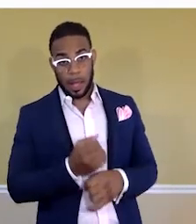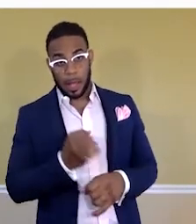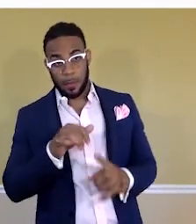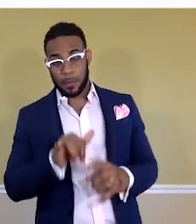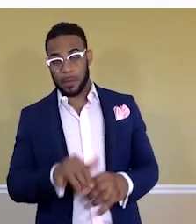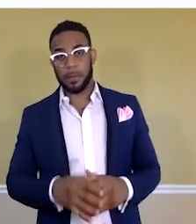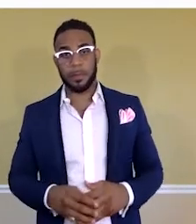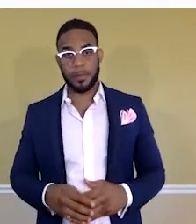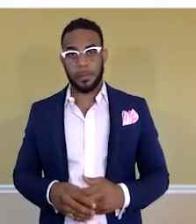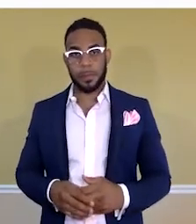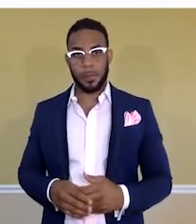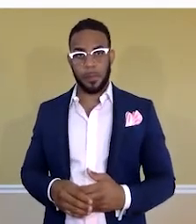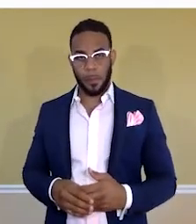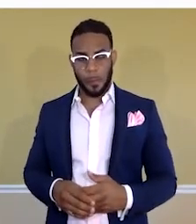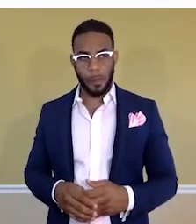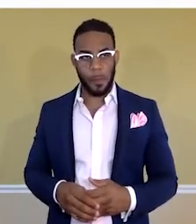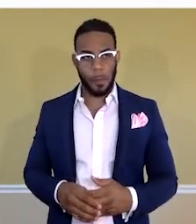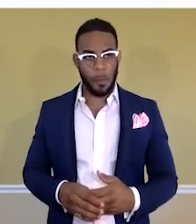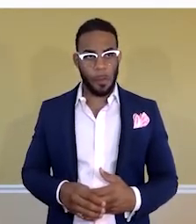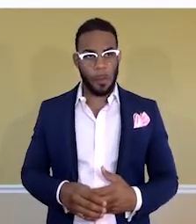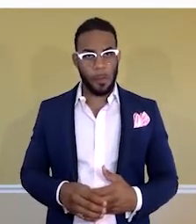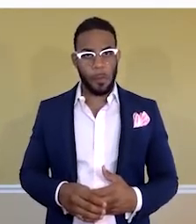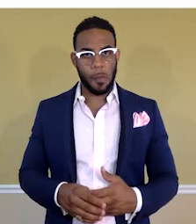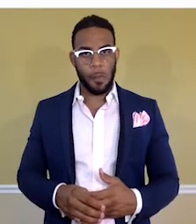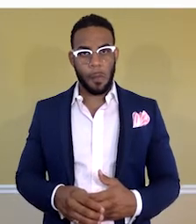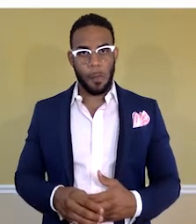it. Let me take a sip of water.